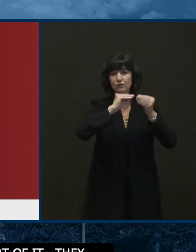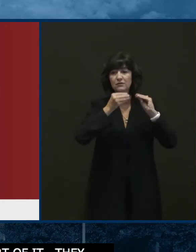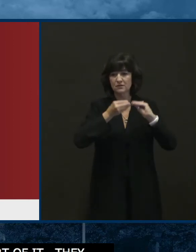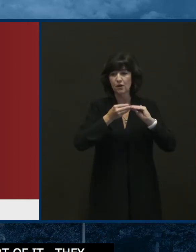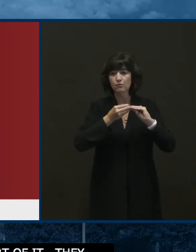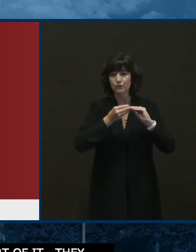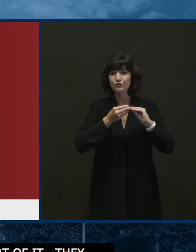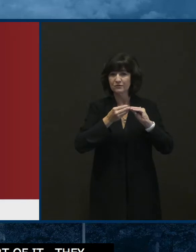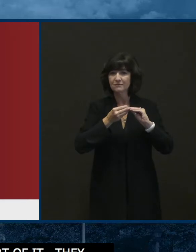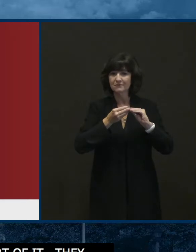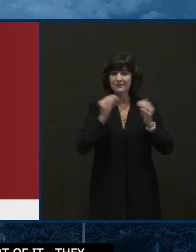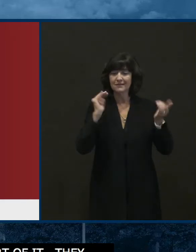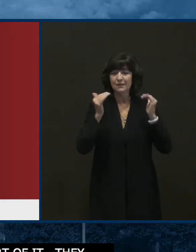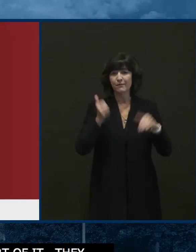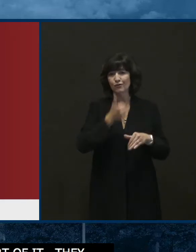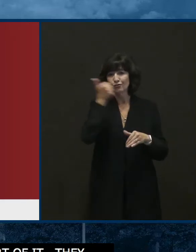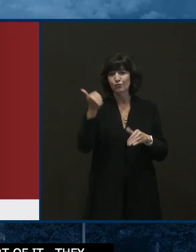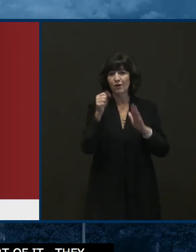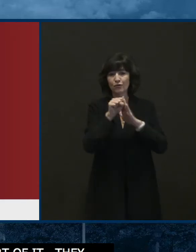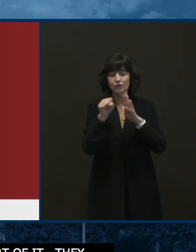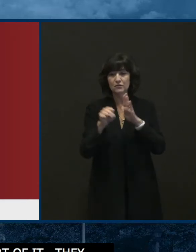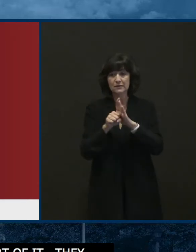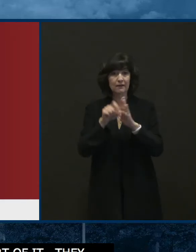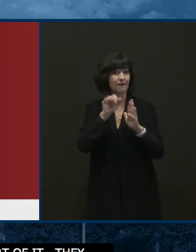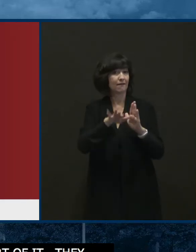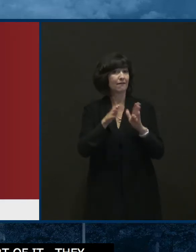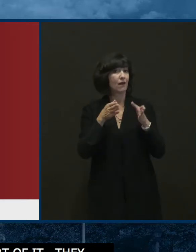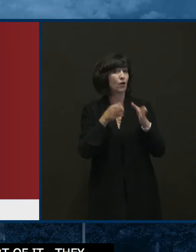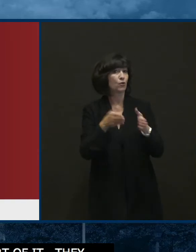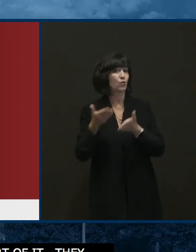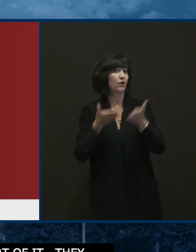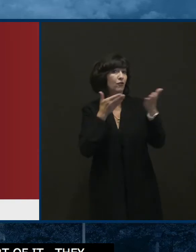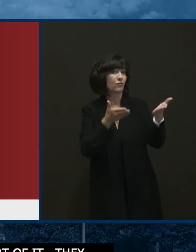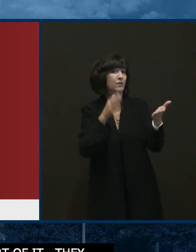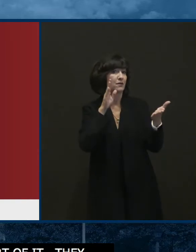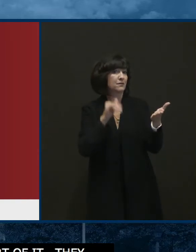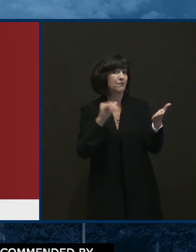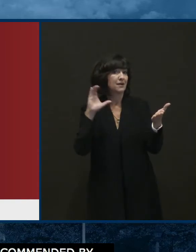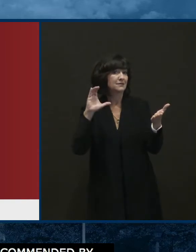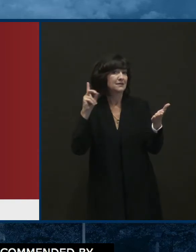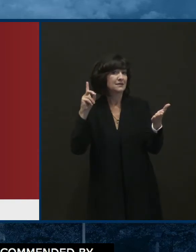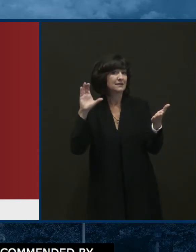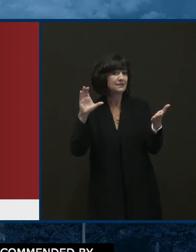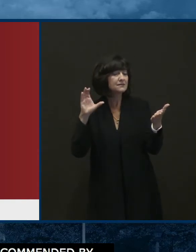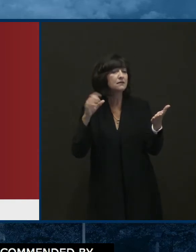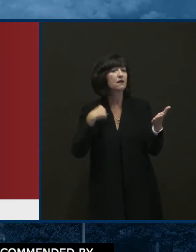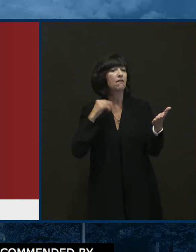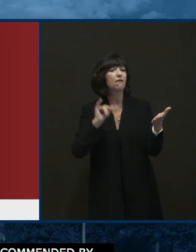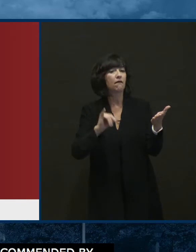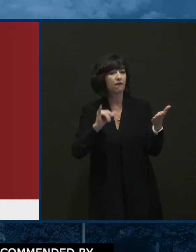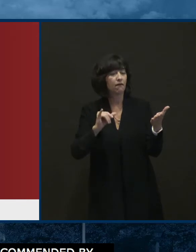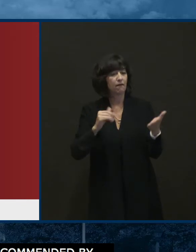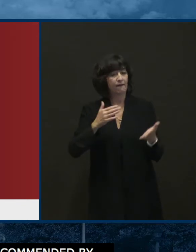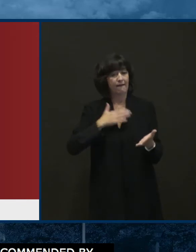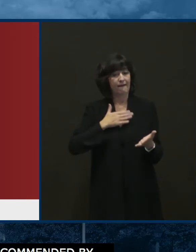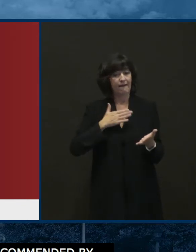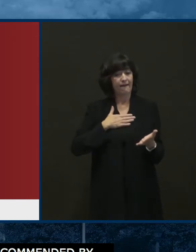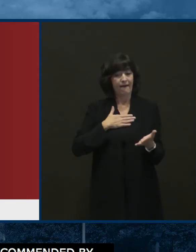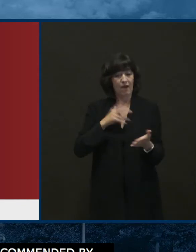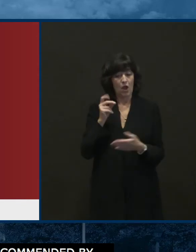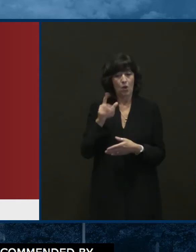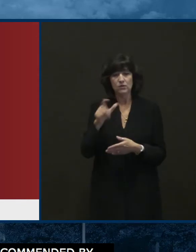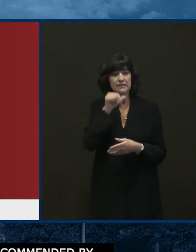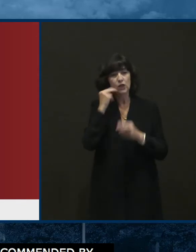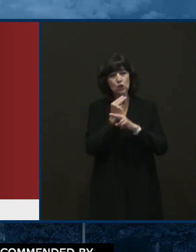other states, and is recommended by CDC. So my understanding, we didn't have the systems to do it early on, but we've worked through that to set